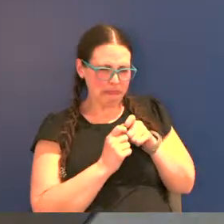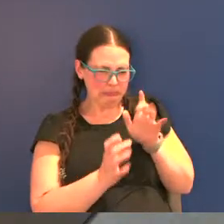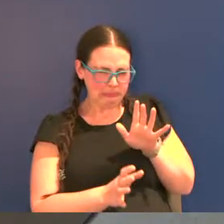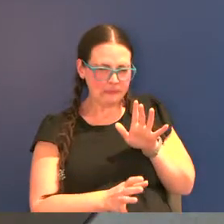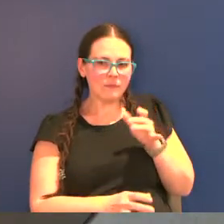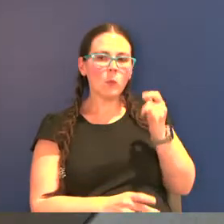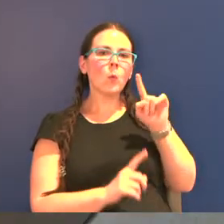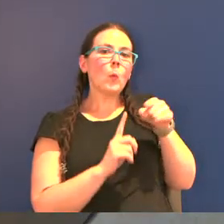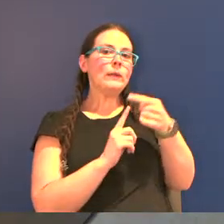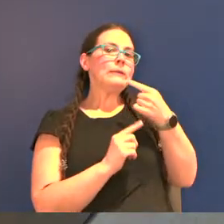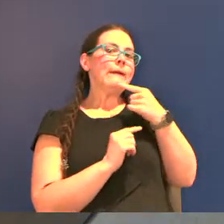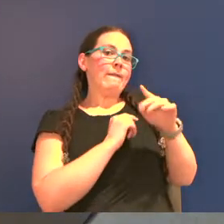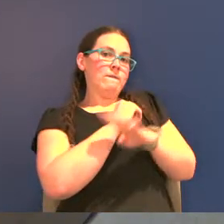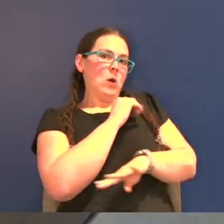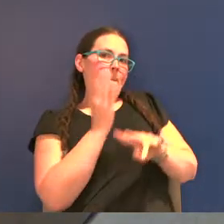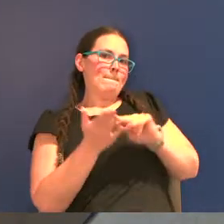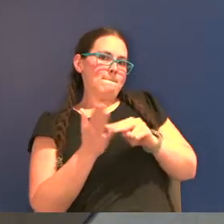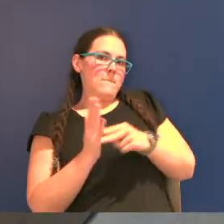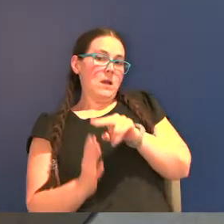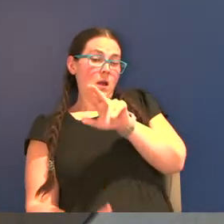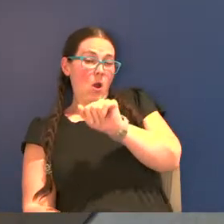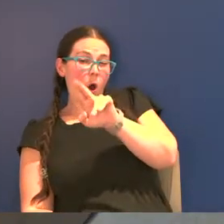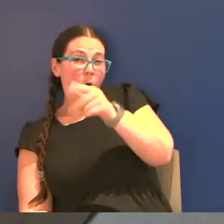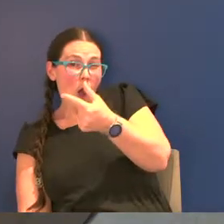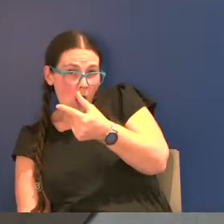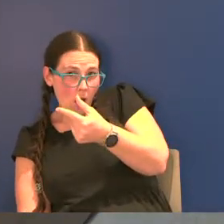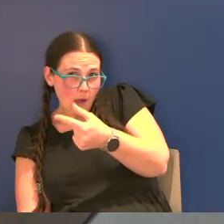say fall, do you mean August or like November?